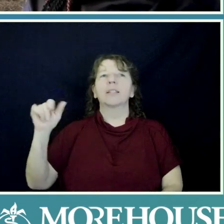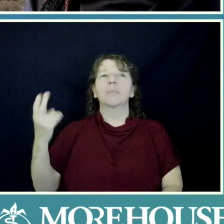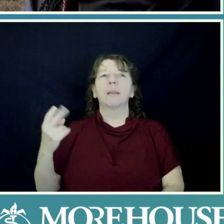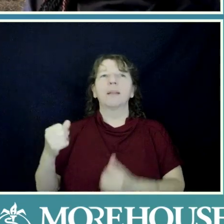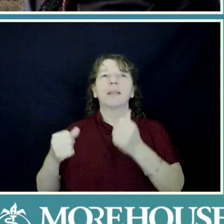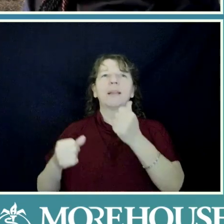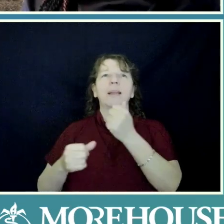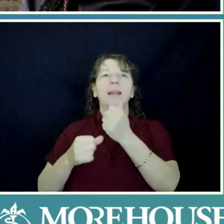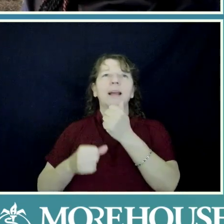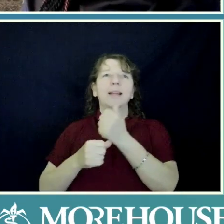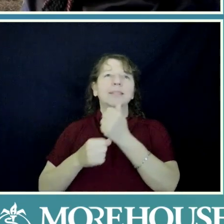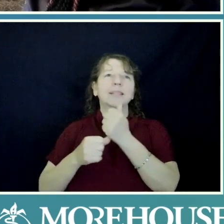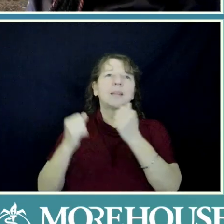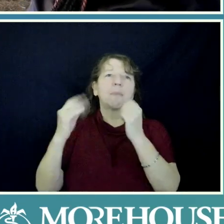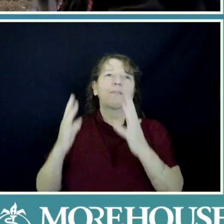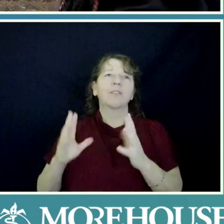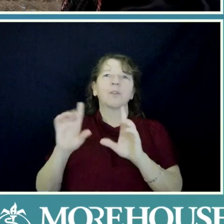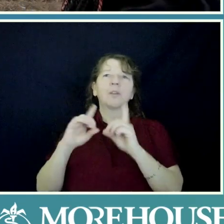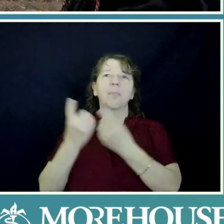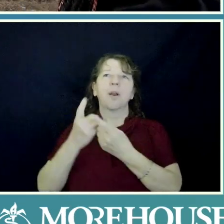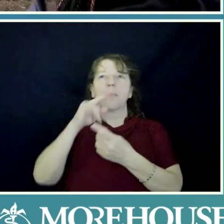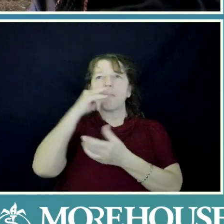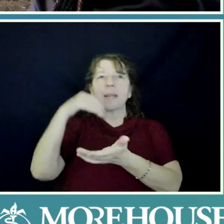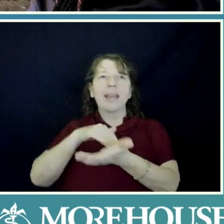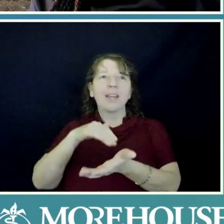Department of Pediatrics.